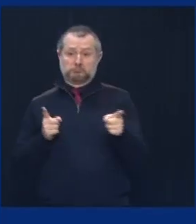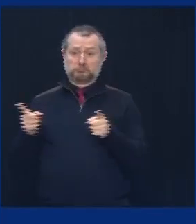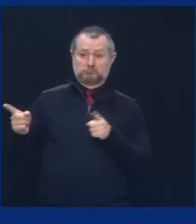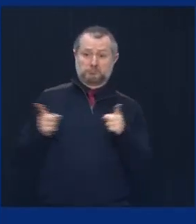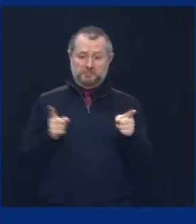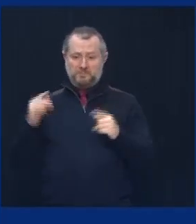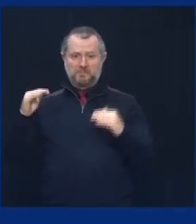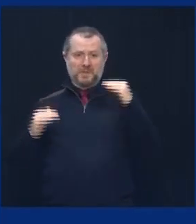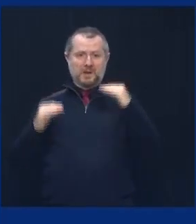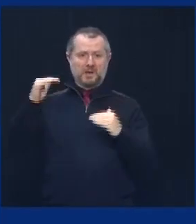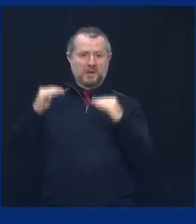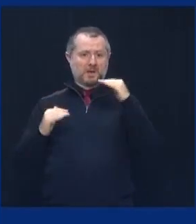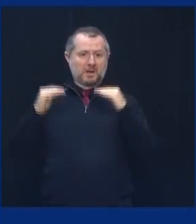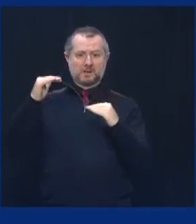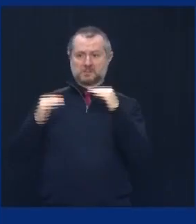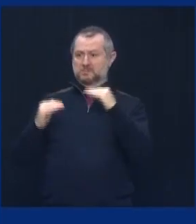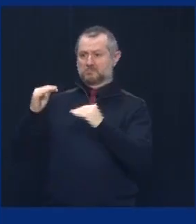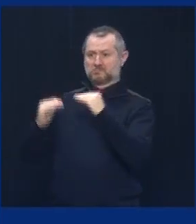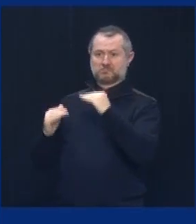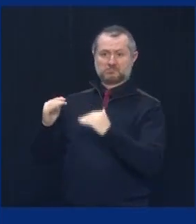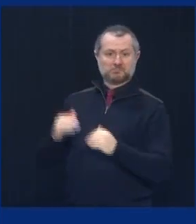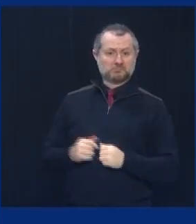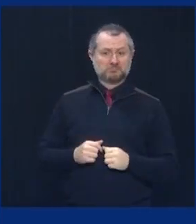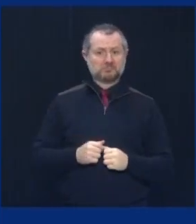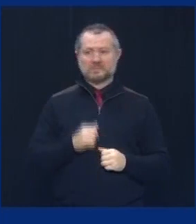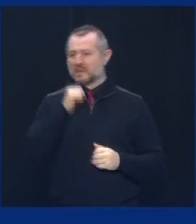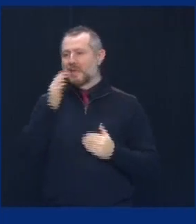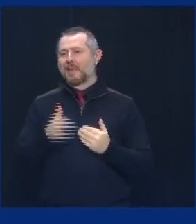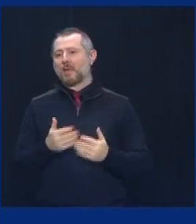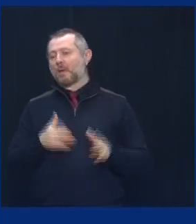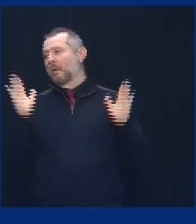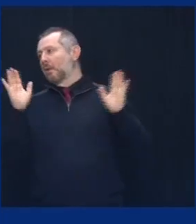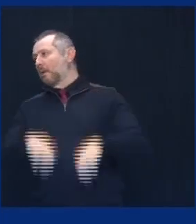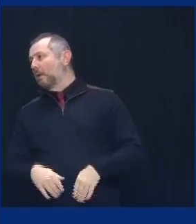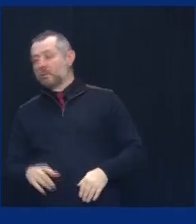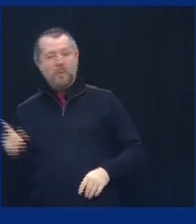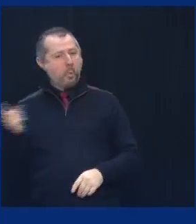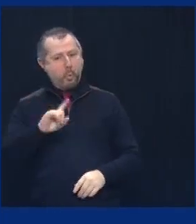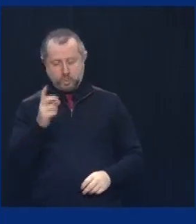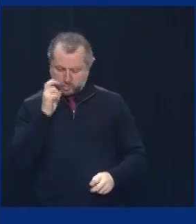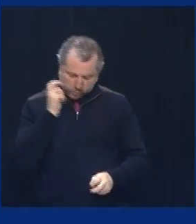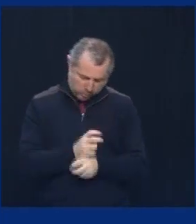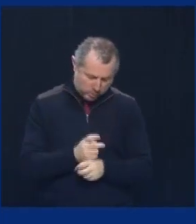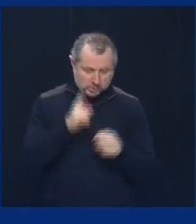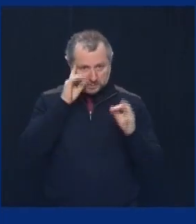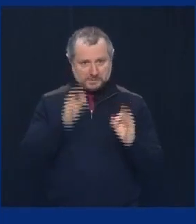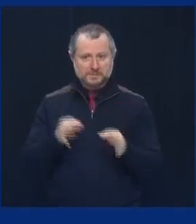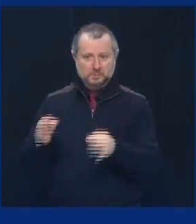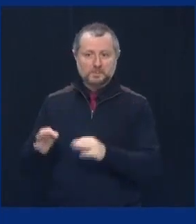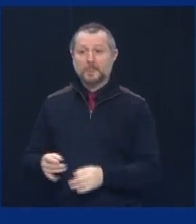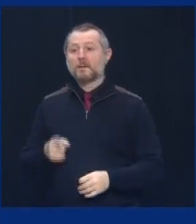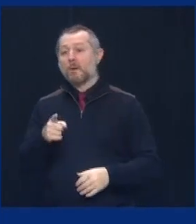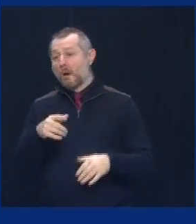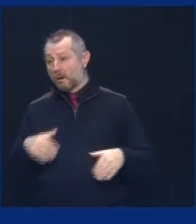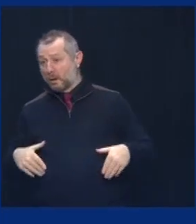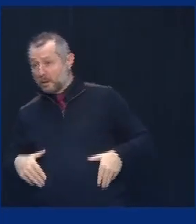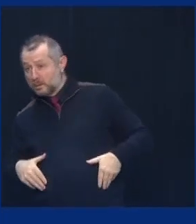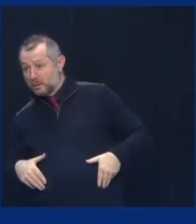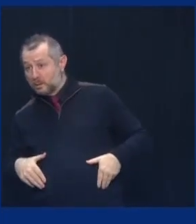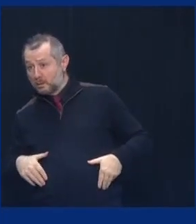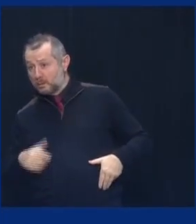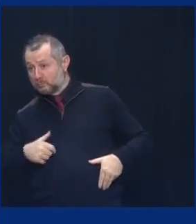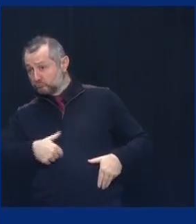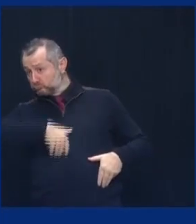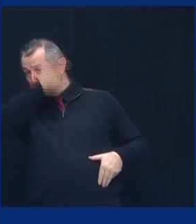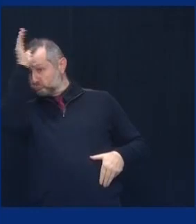in a perfect world here. It's not do nothing and life continues